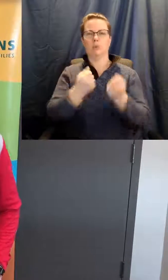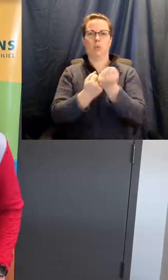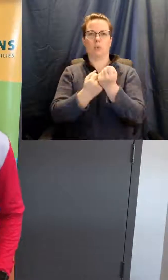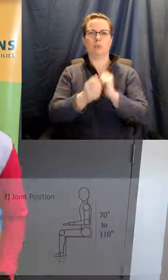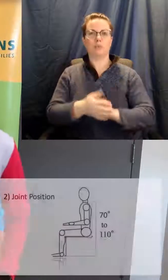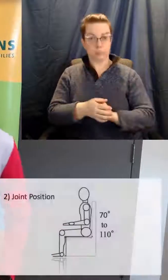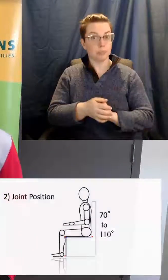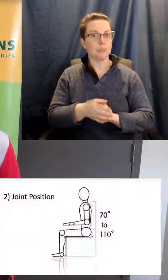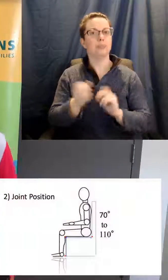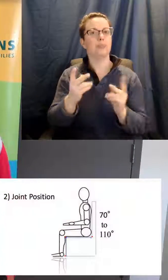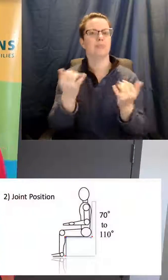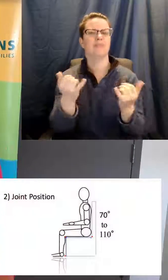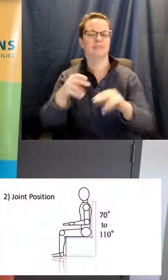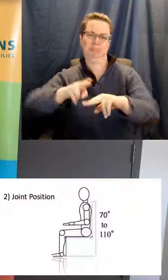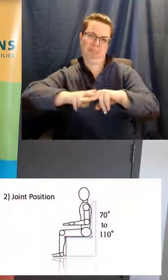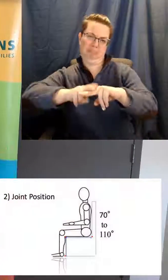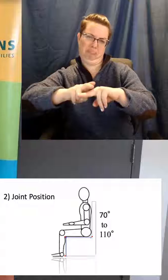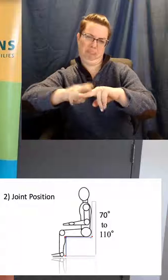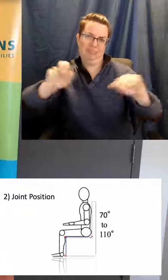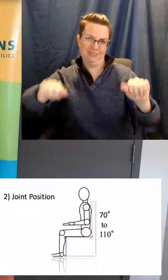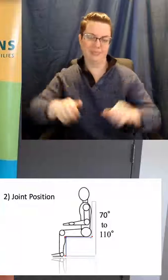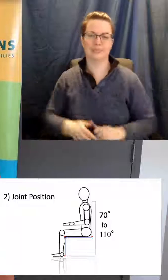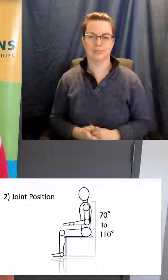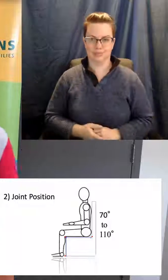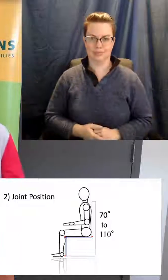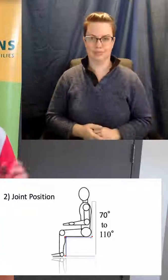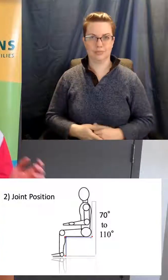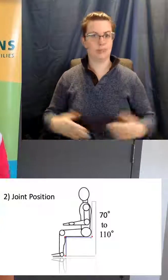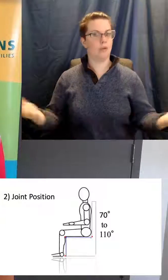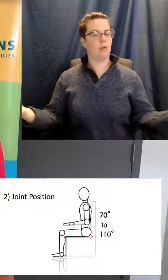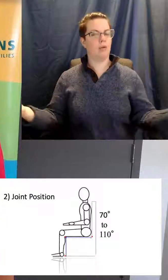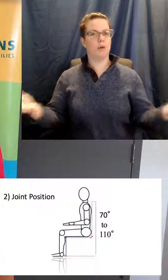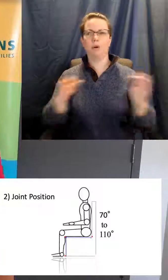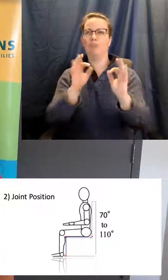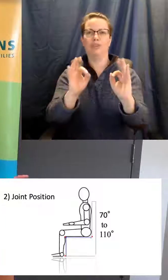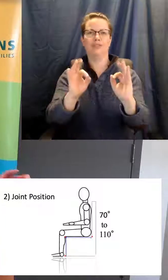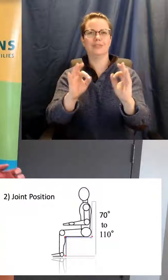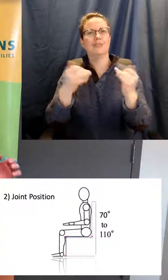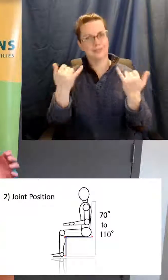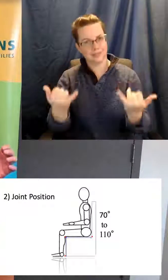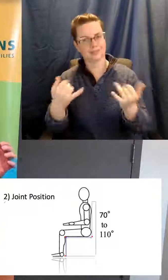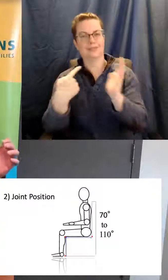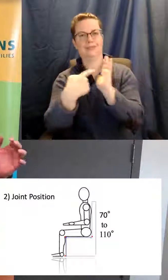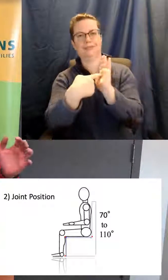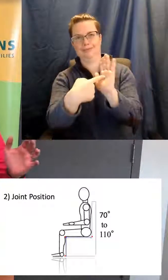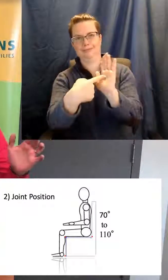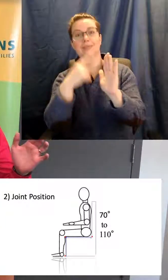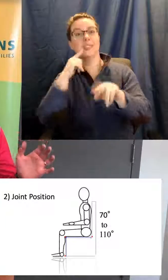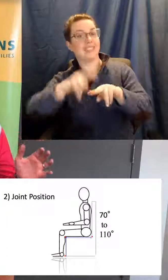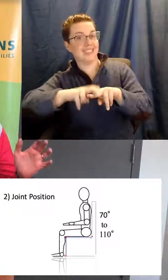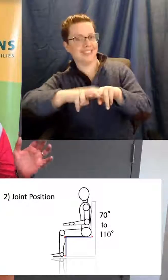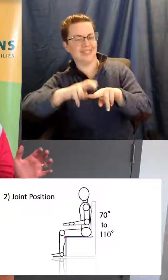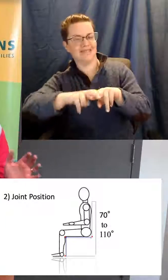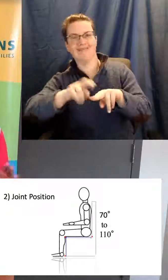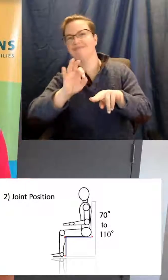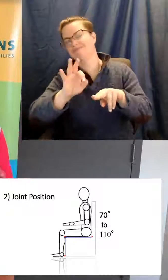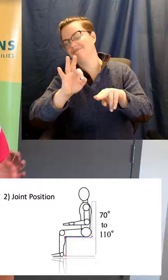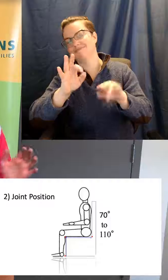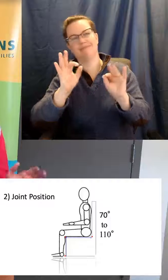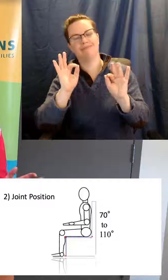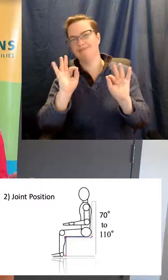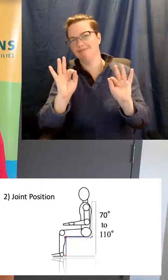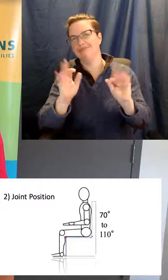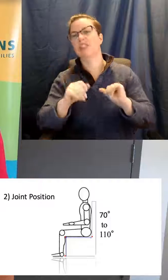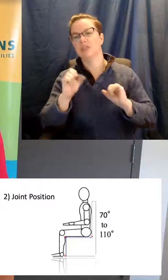Here's the second idea, and hey, look, we're going to talk about sitting now, so sitting makes sense. So as you sit in your chair, I want you to imagine that our goal is to get